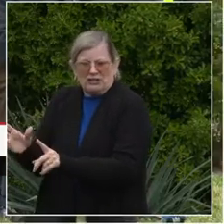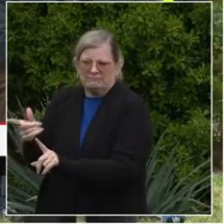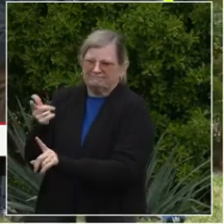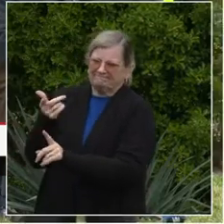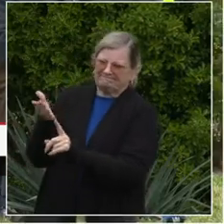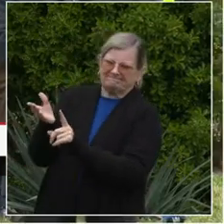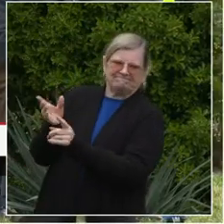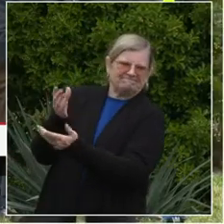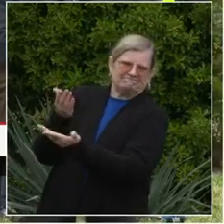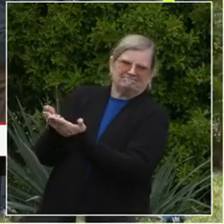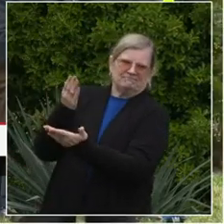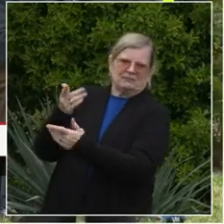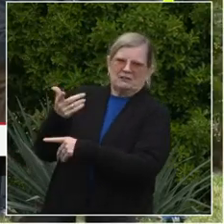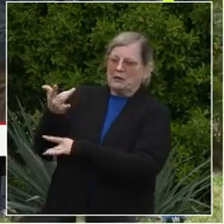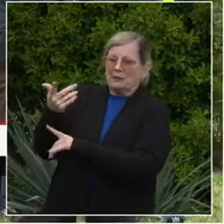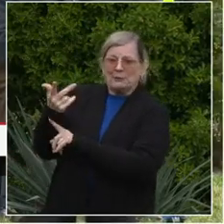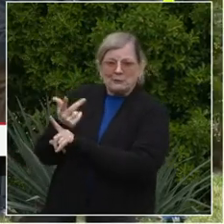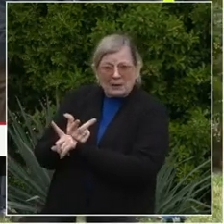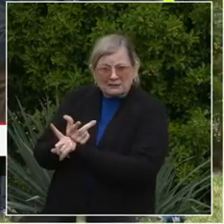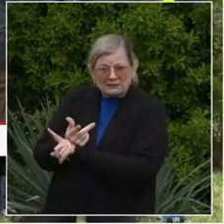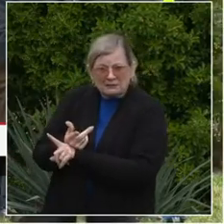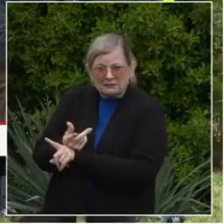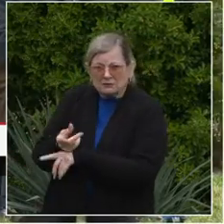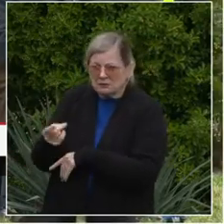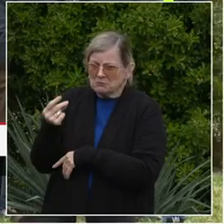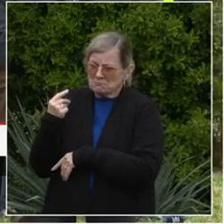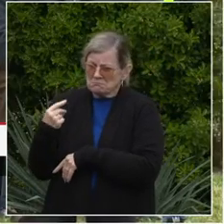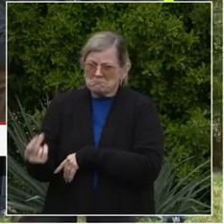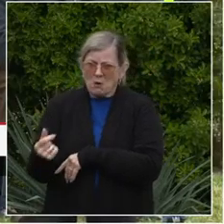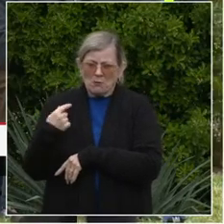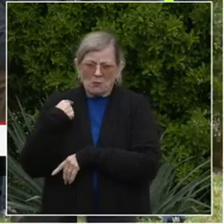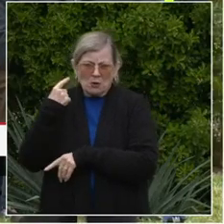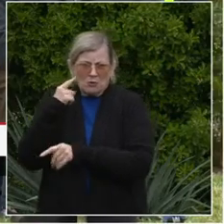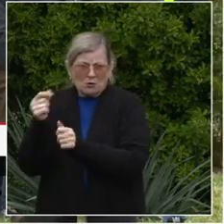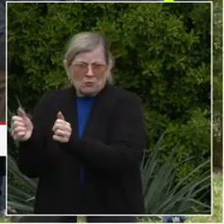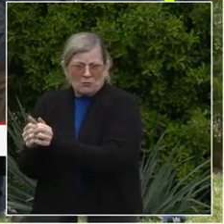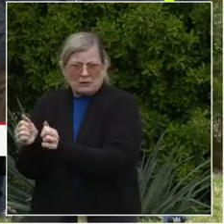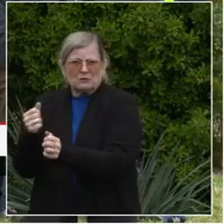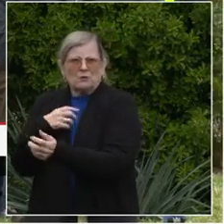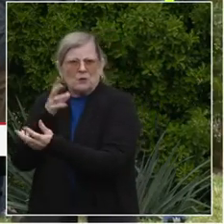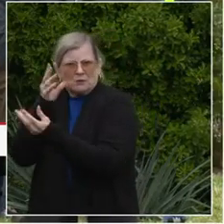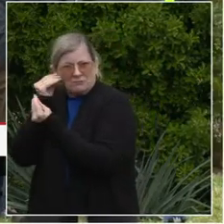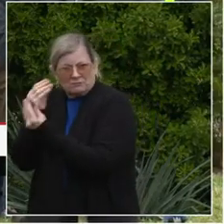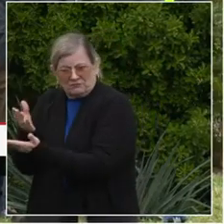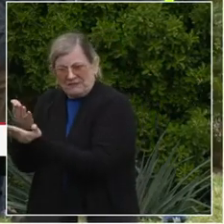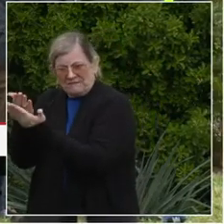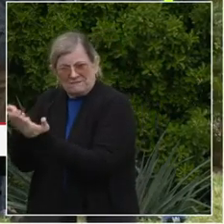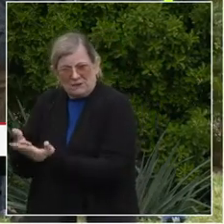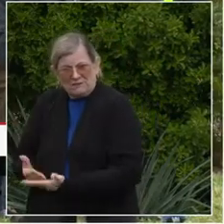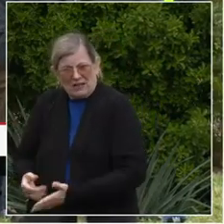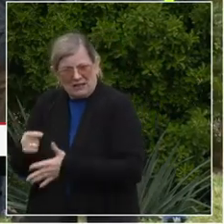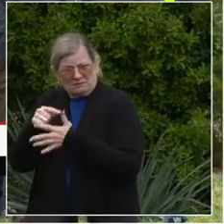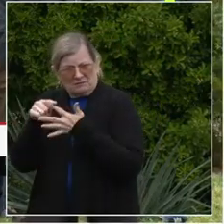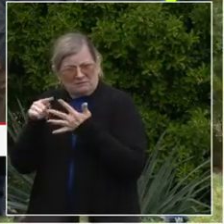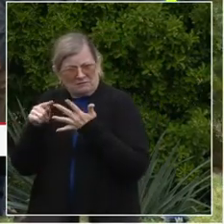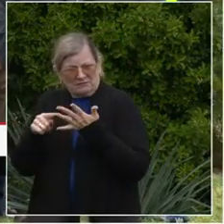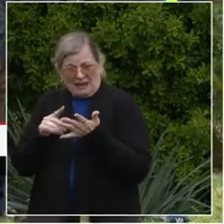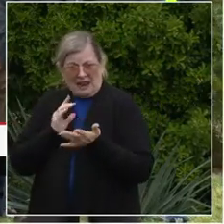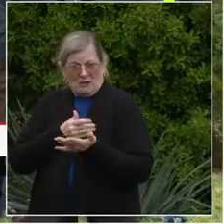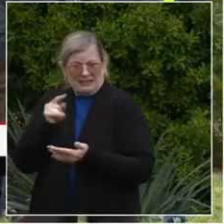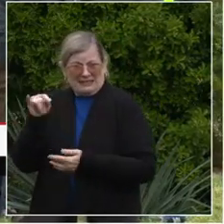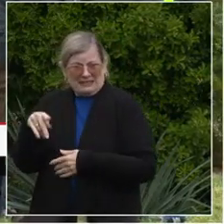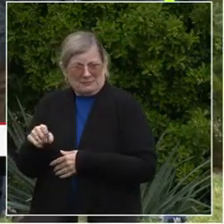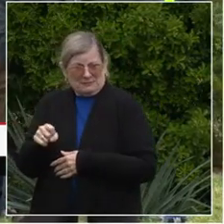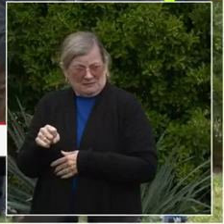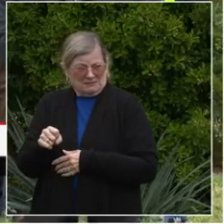minute that we make that arrest, you call that information in. We'll verify that through our tip source that